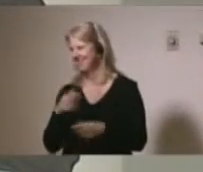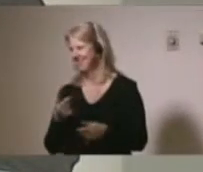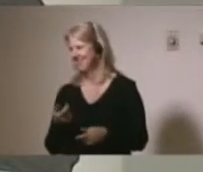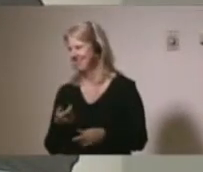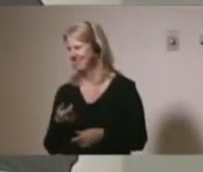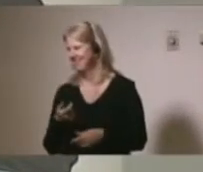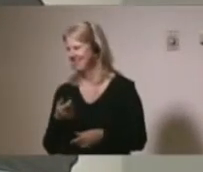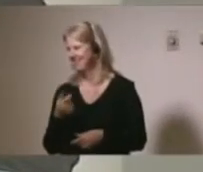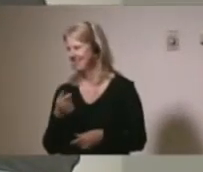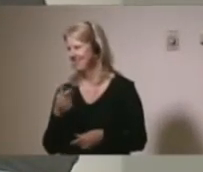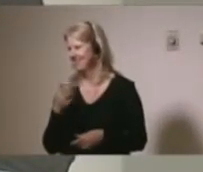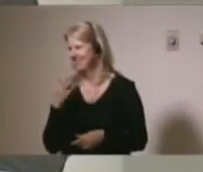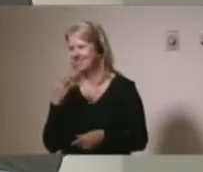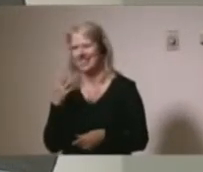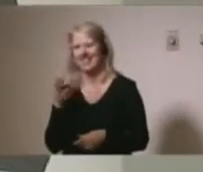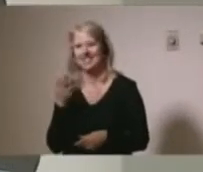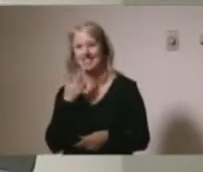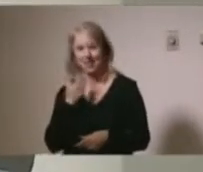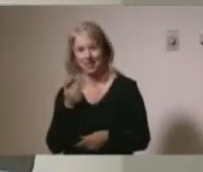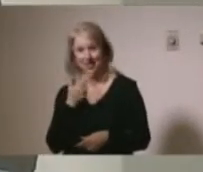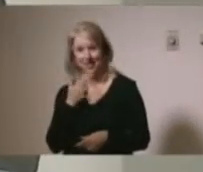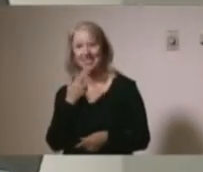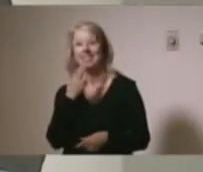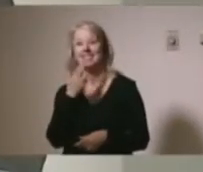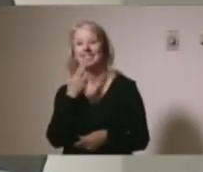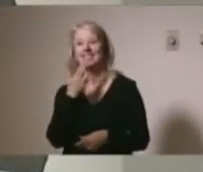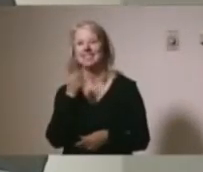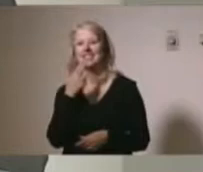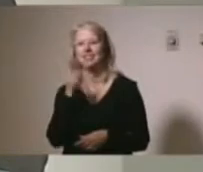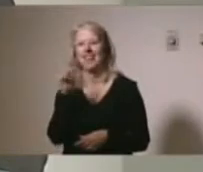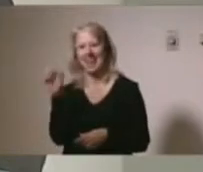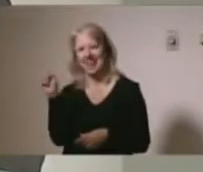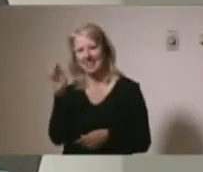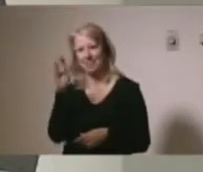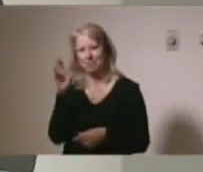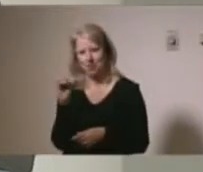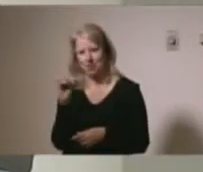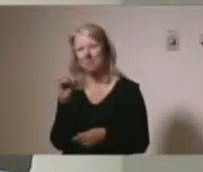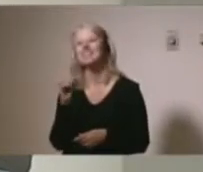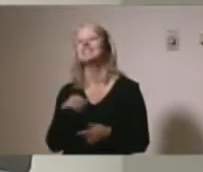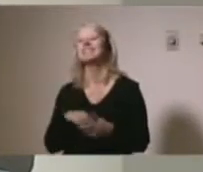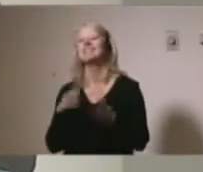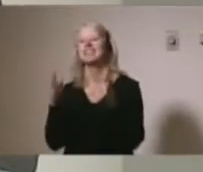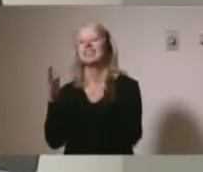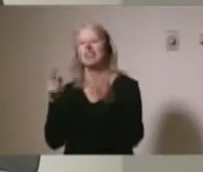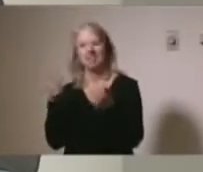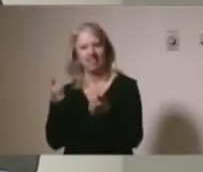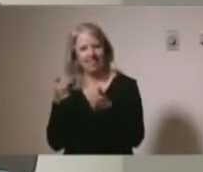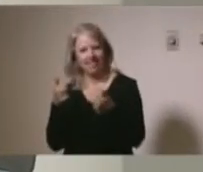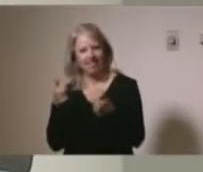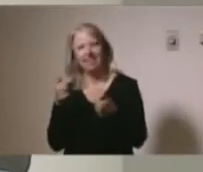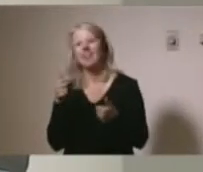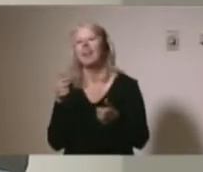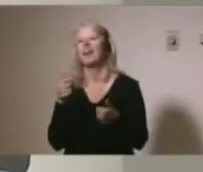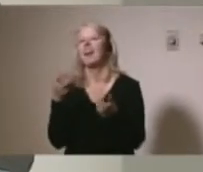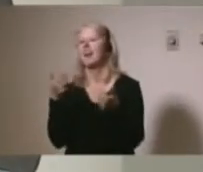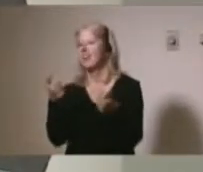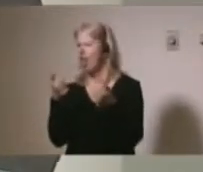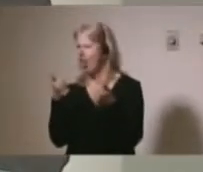Or cheer, bro. That means everything is good. Thank you, my